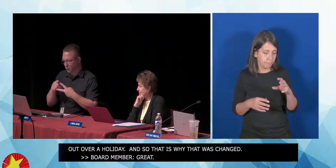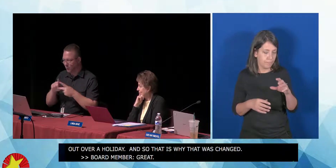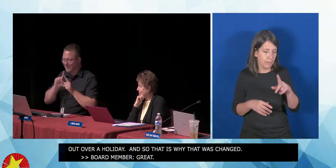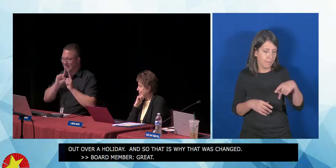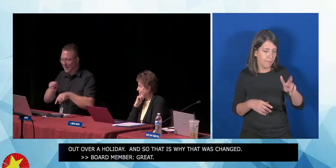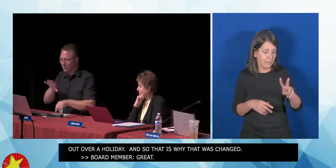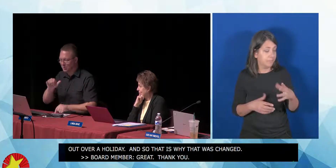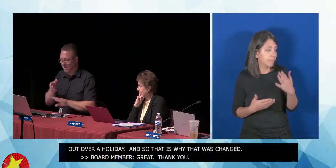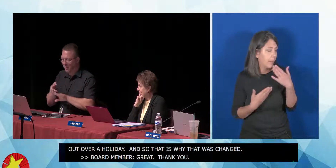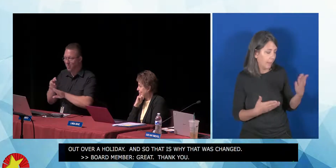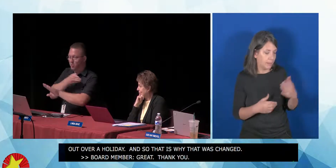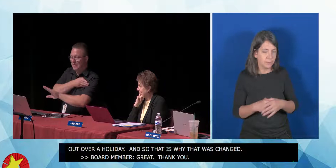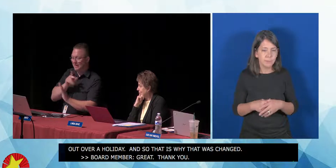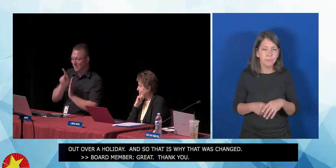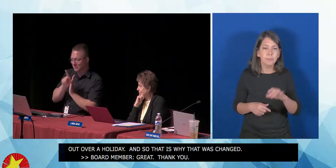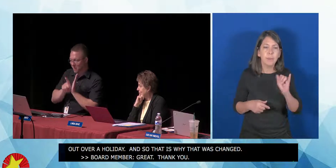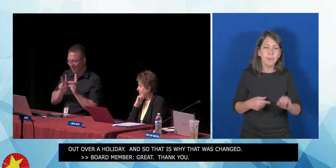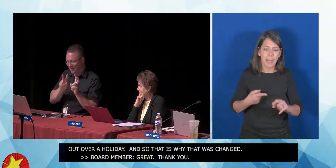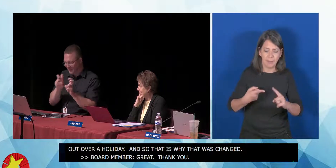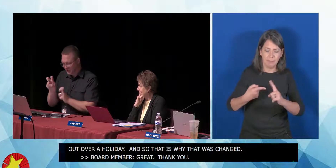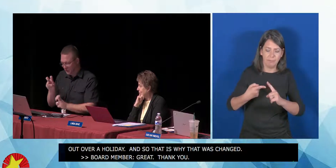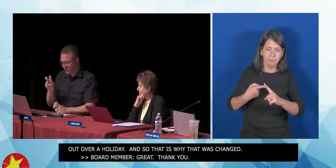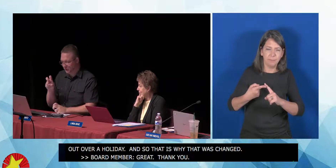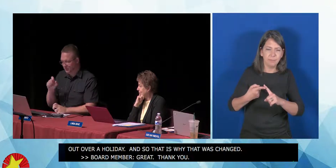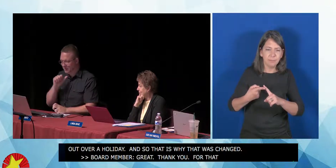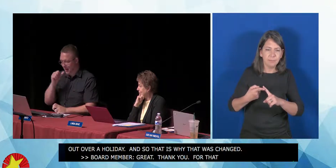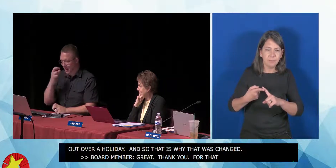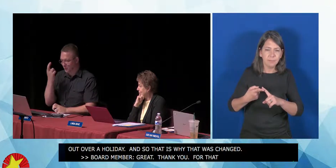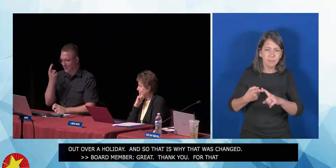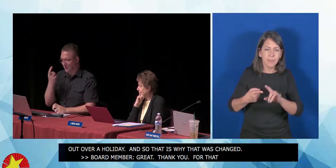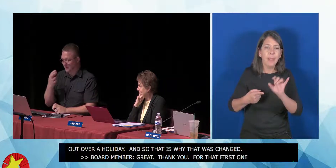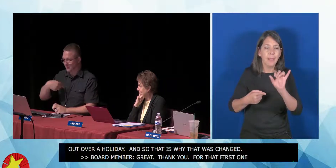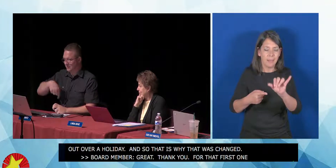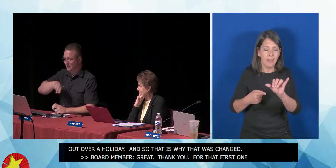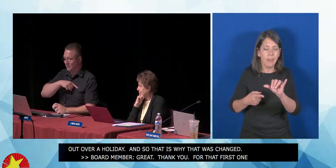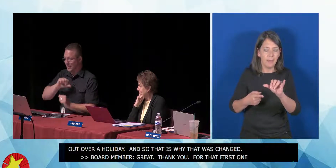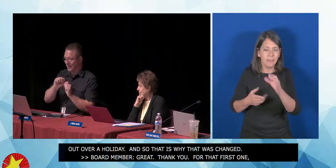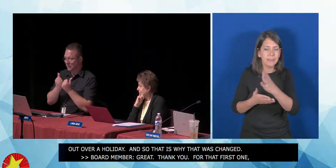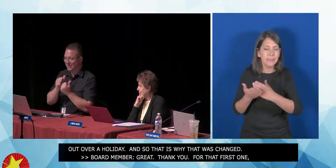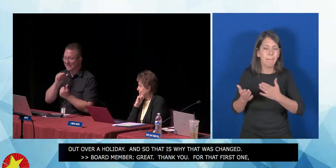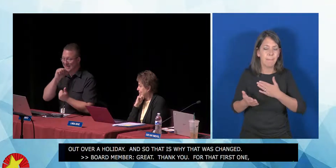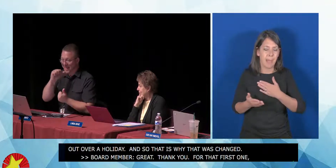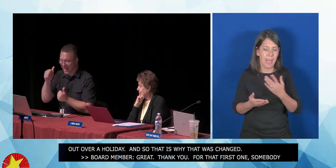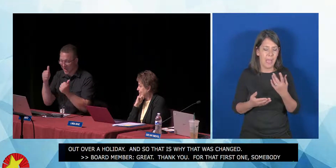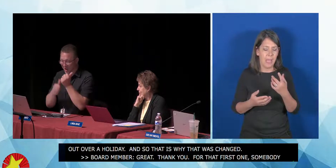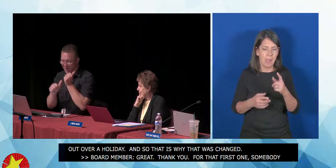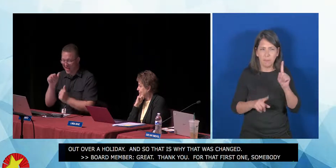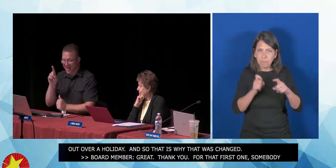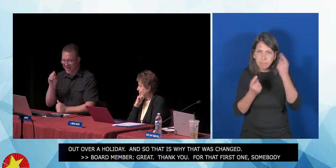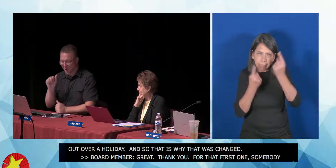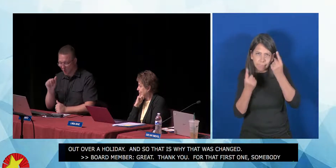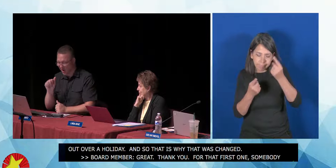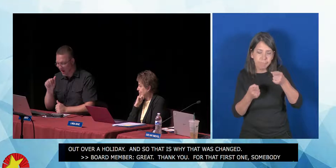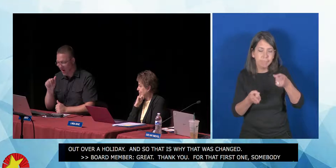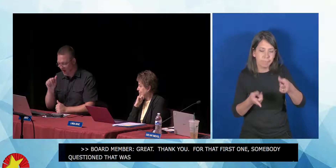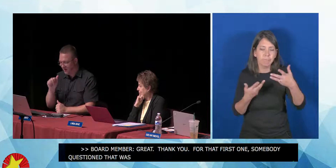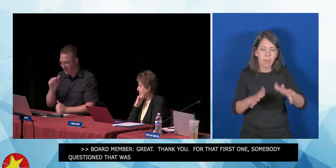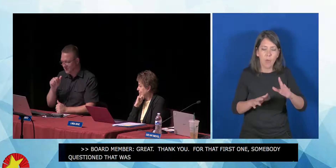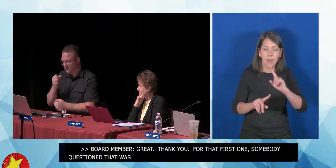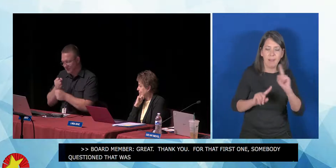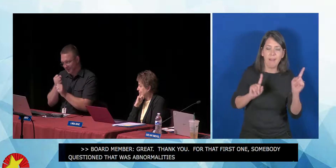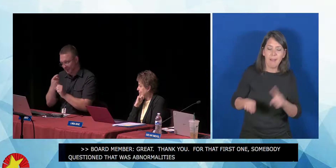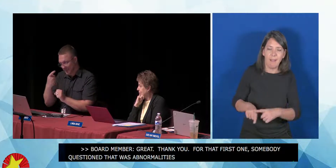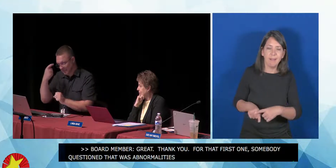For that first one, some of the questions that I had were answered by the answer that I got.